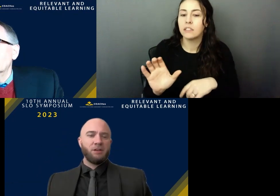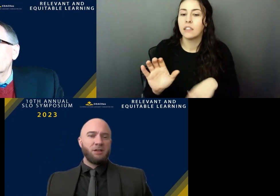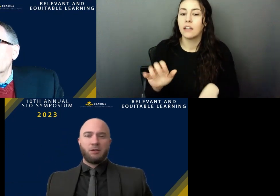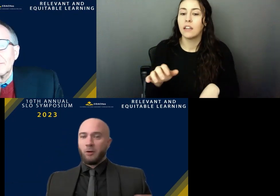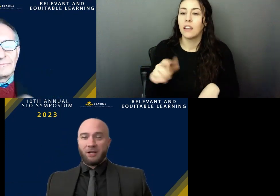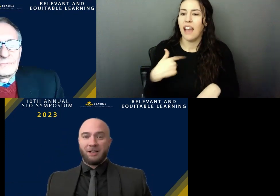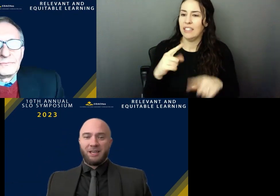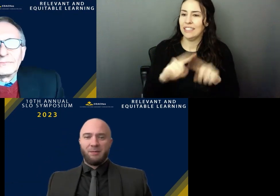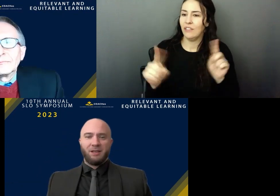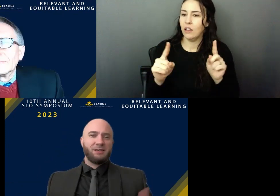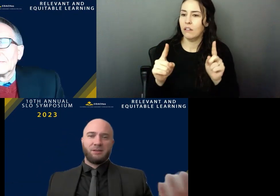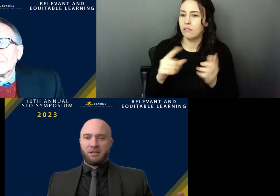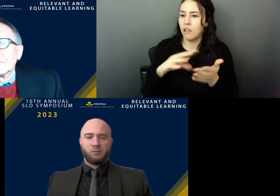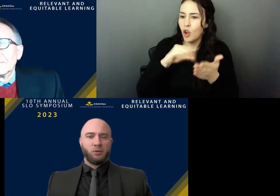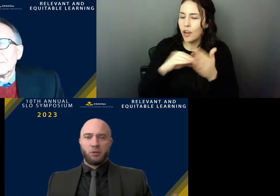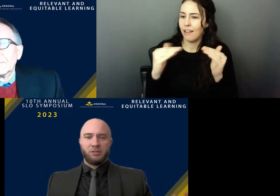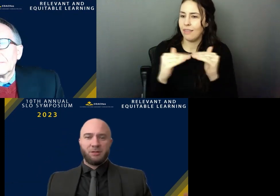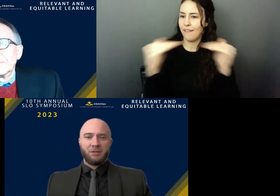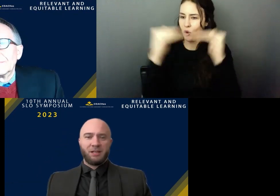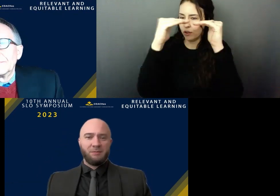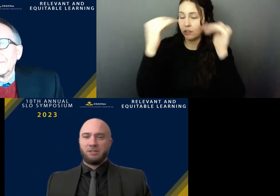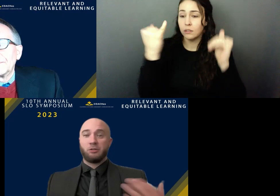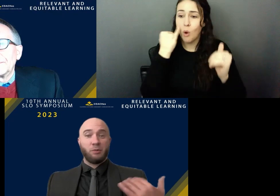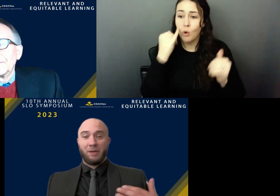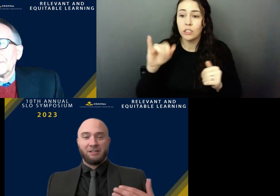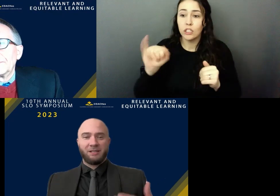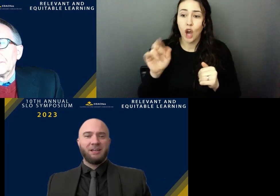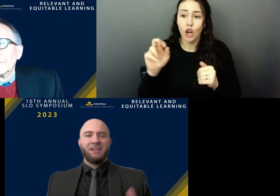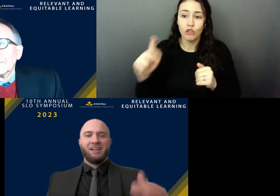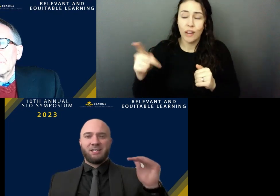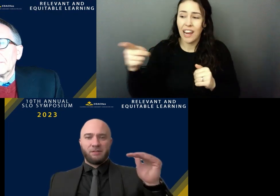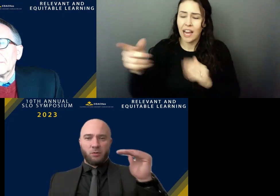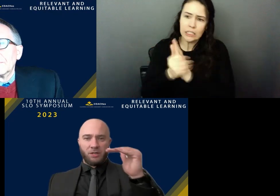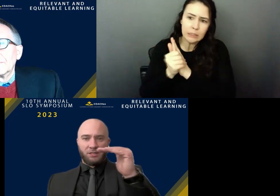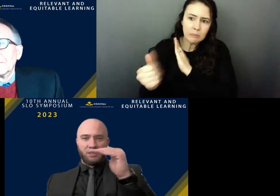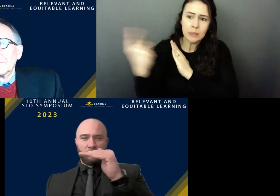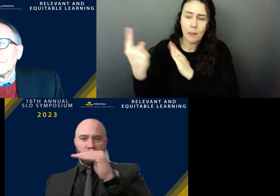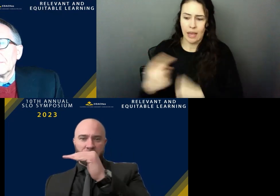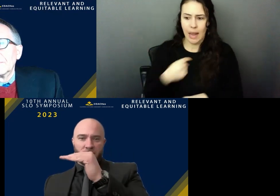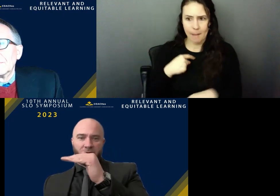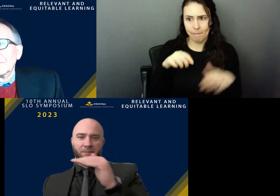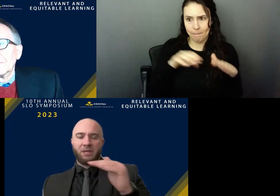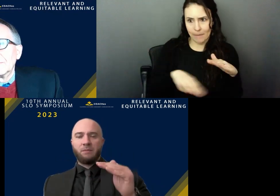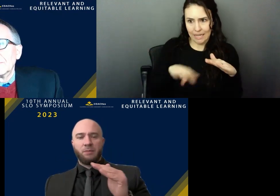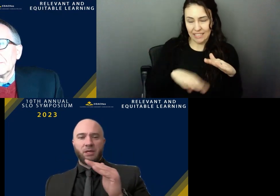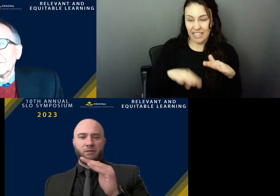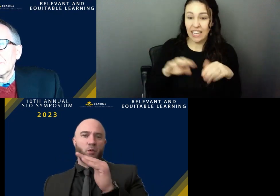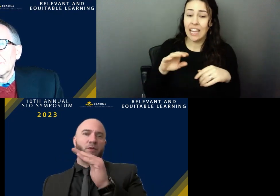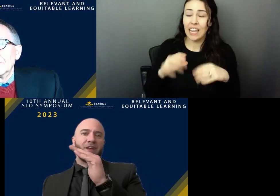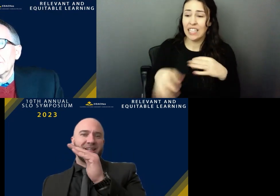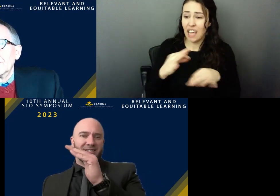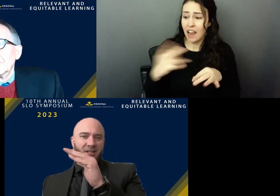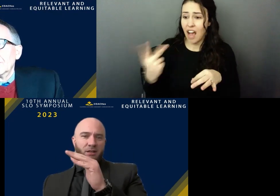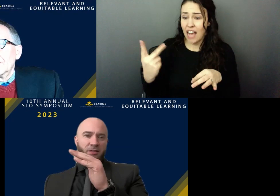So say if Yark and I came in, he's really good at something and I'm just like super basic. Instead of us learning at the same trajectory rate, he may be given